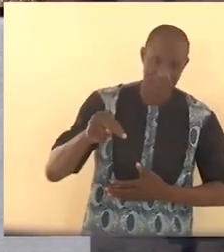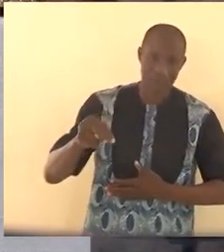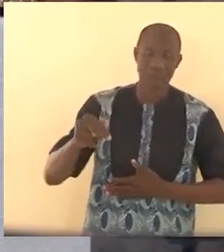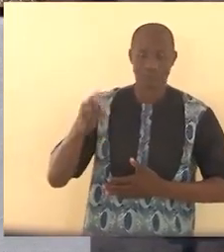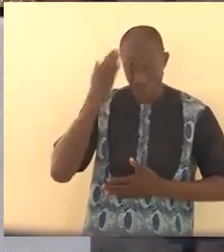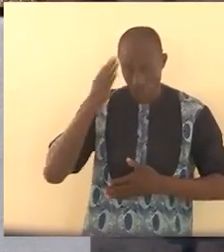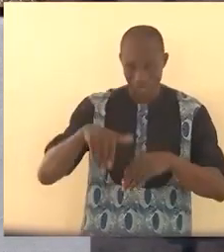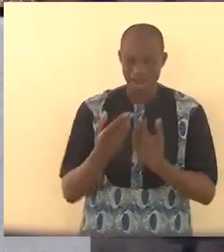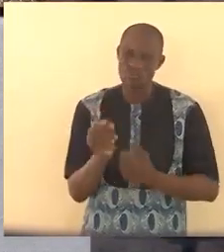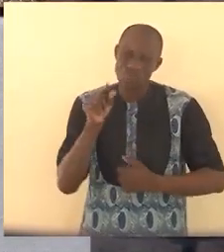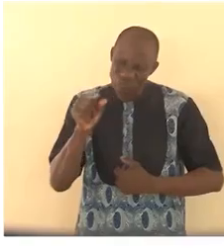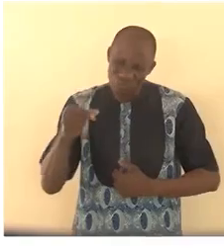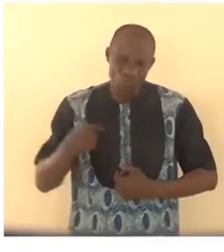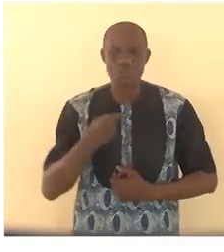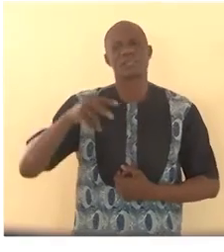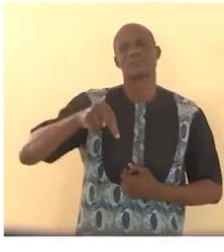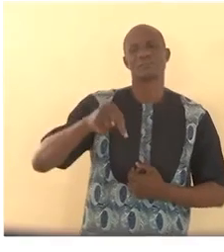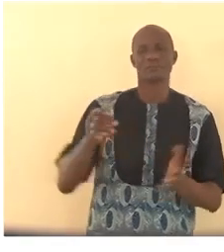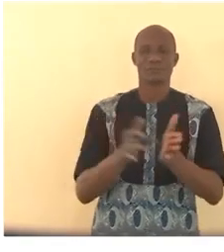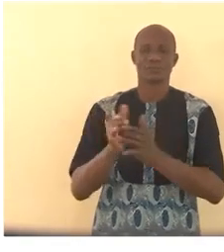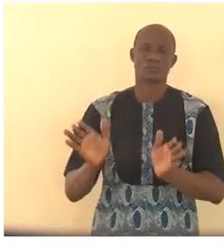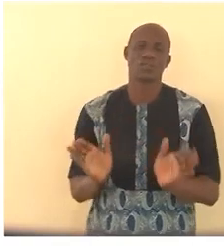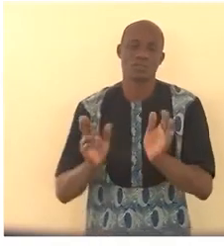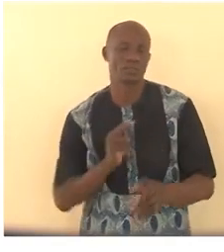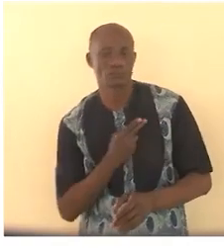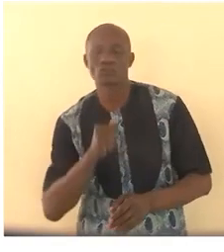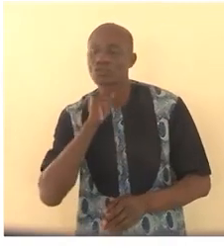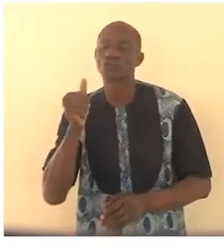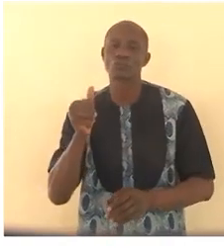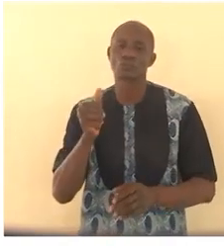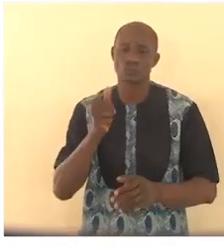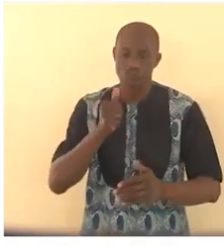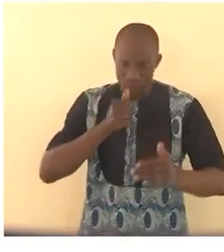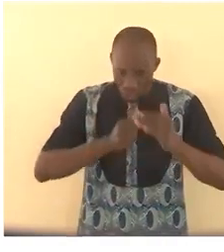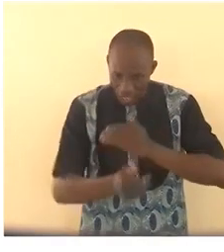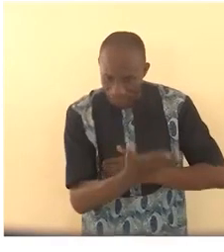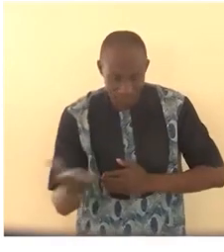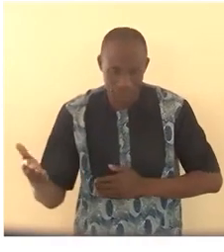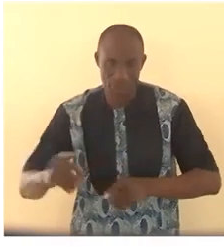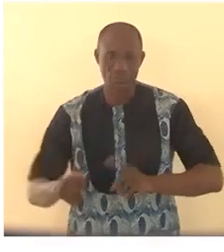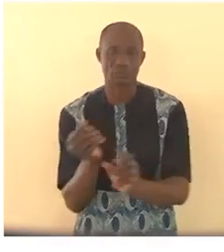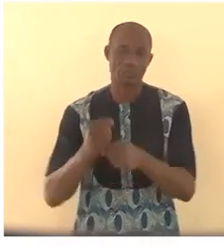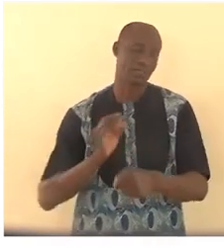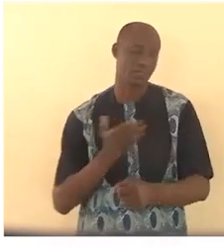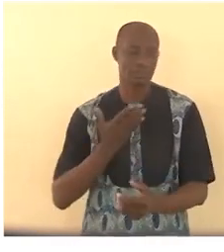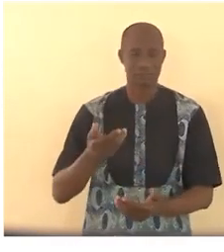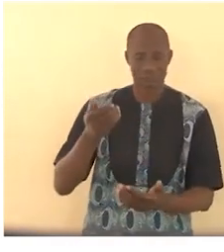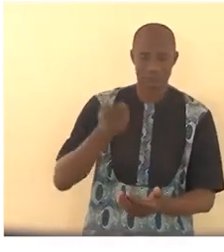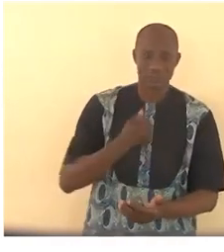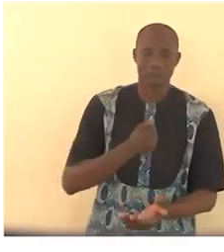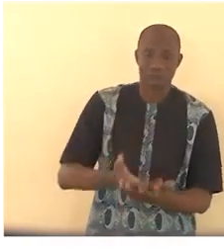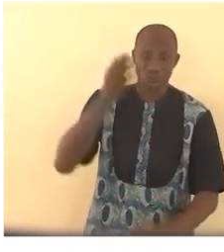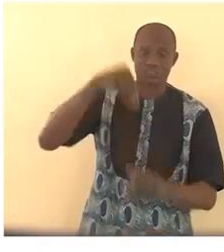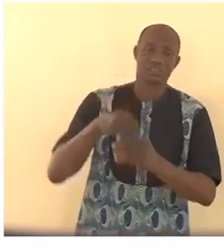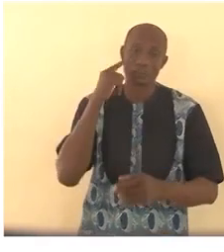little we really need. Jesus urges us not to store up treasures on earth, but to make ourselves rich